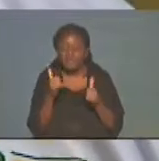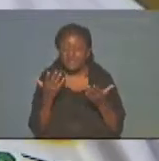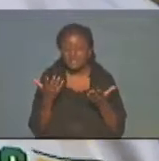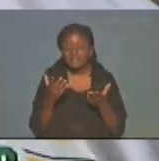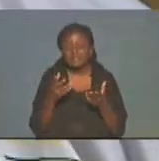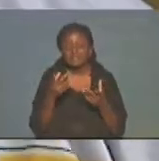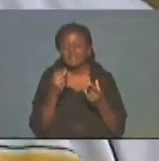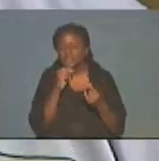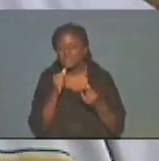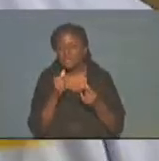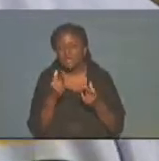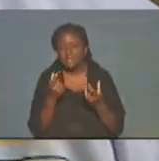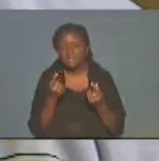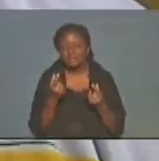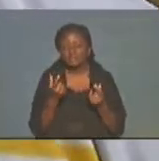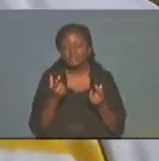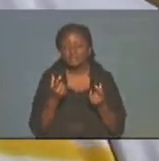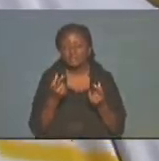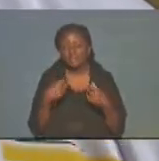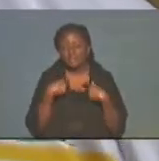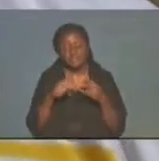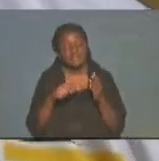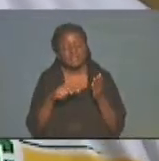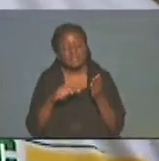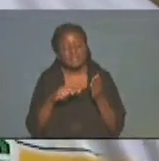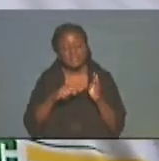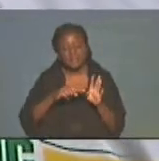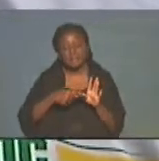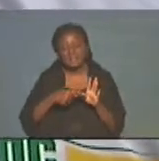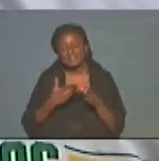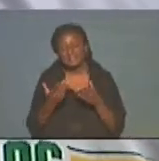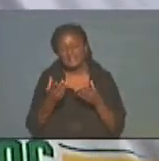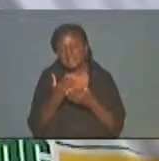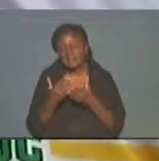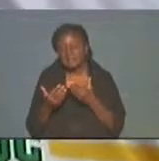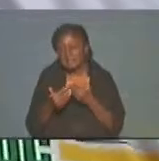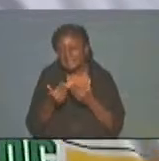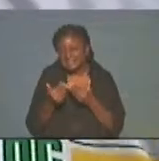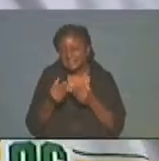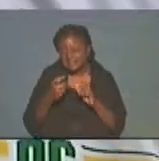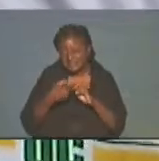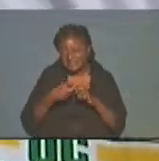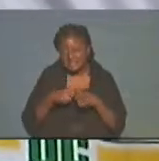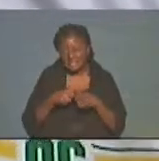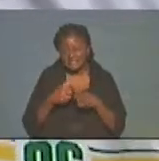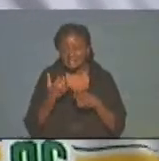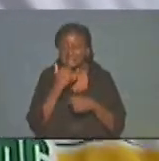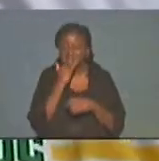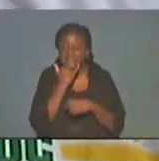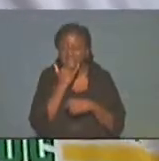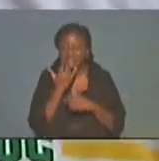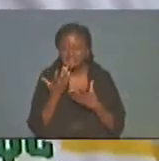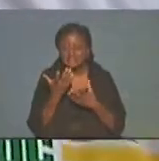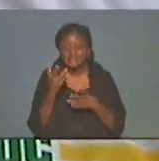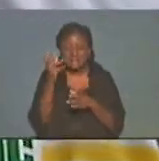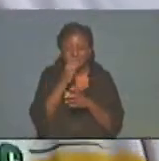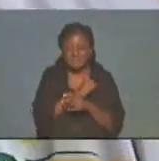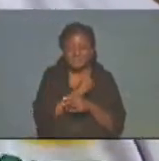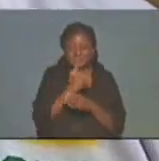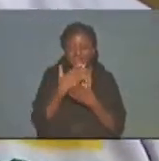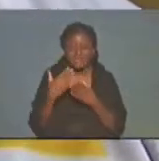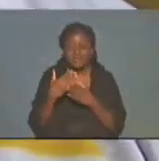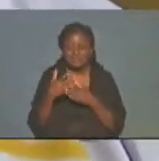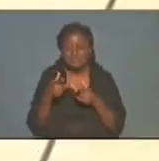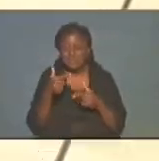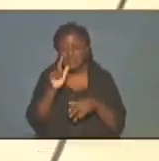wasn't fundamentally sound throughout the game. Little mistakes here and there. We missed a ton of layups, missed some assignments. Things